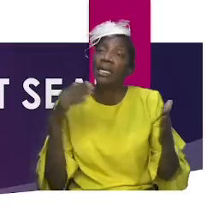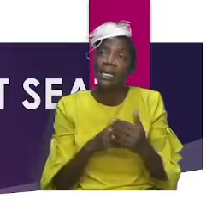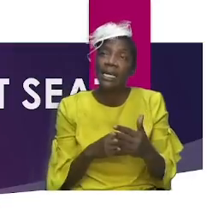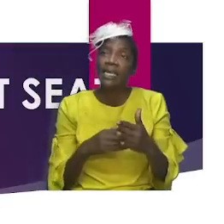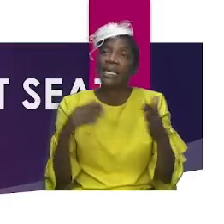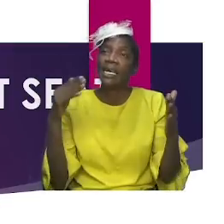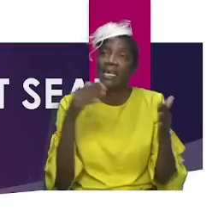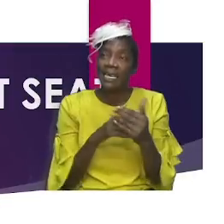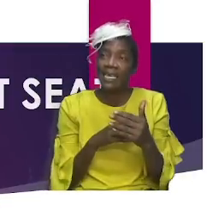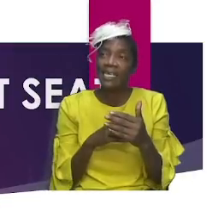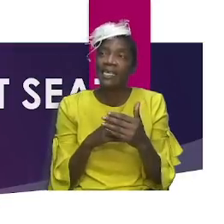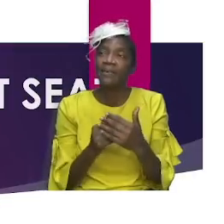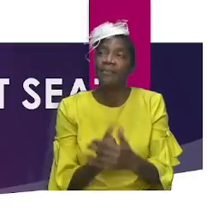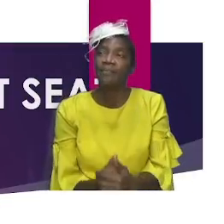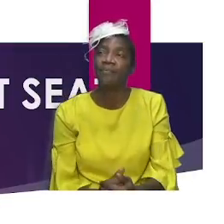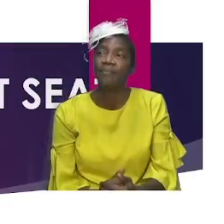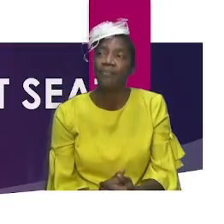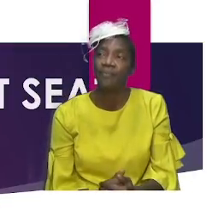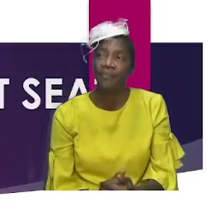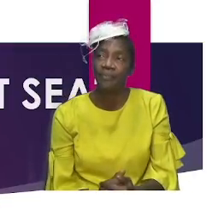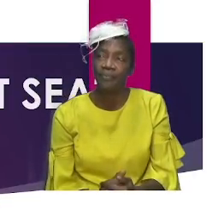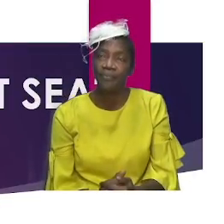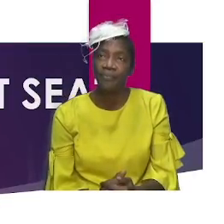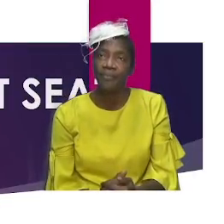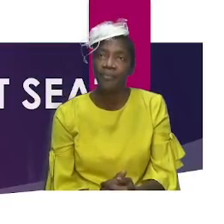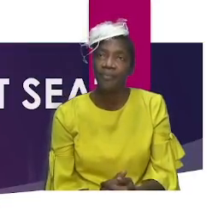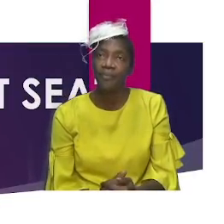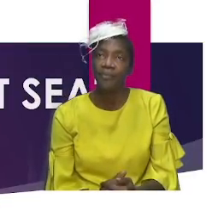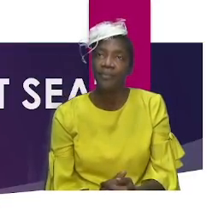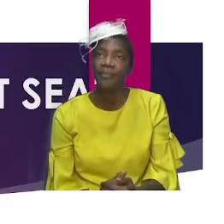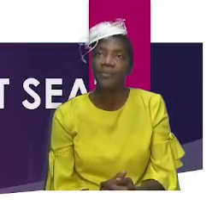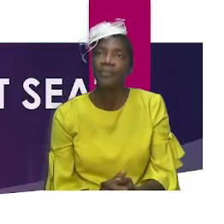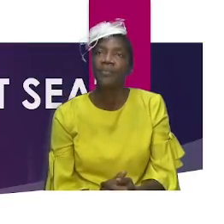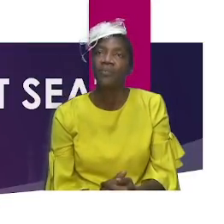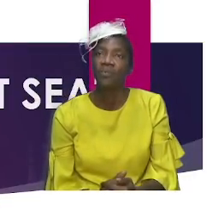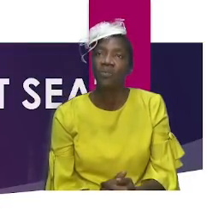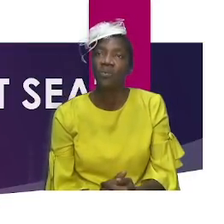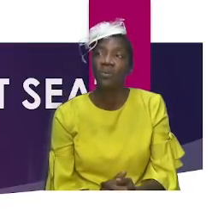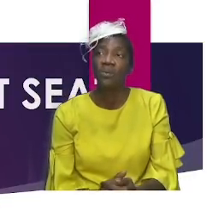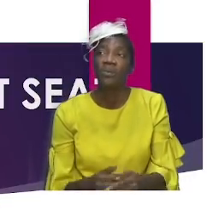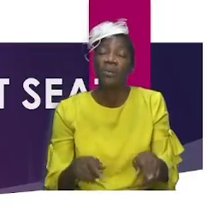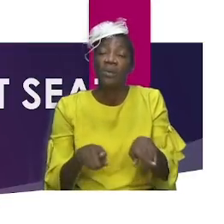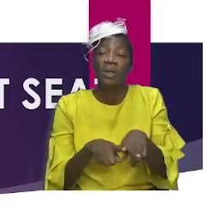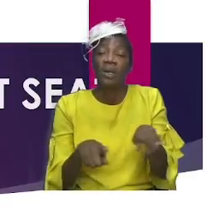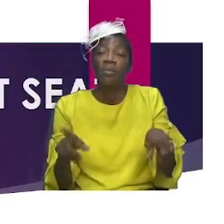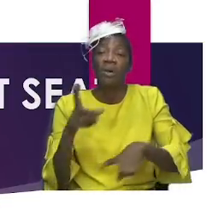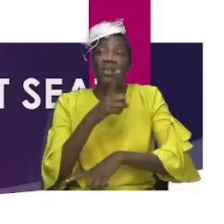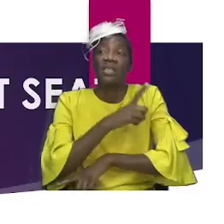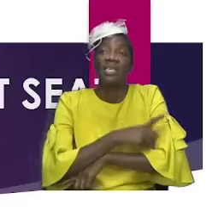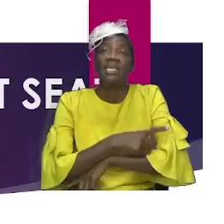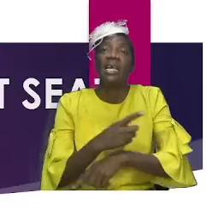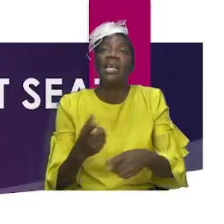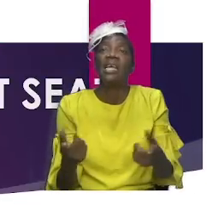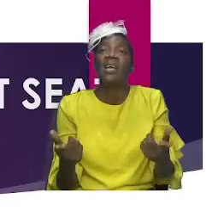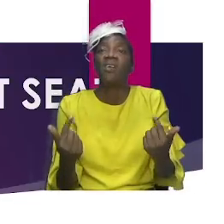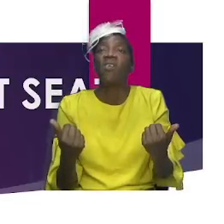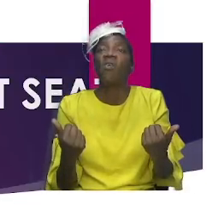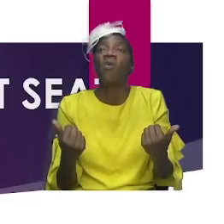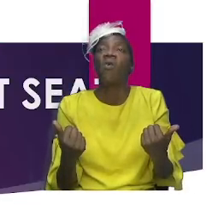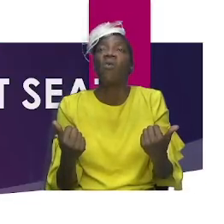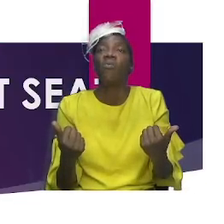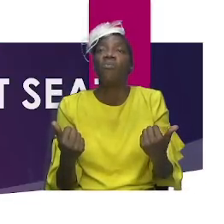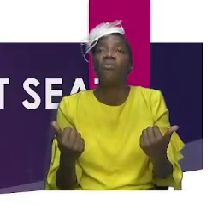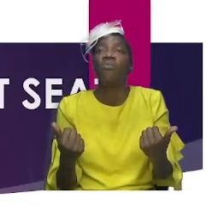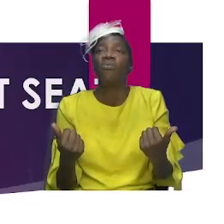again. They carry this weight over and over and over again. But the day is going to come, saints of